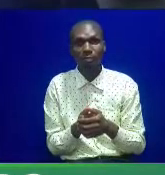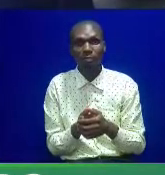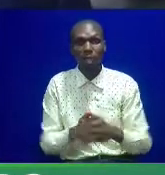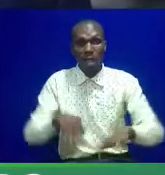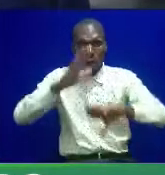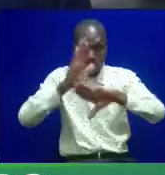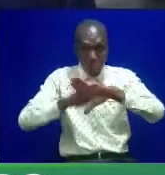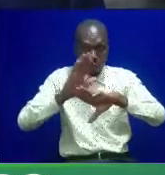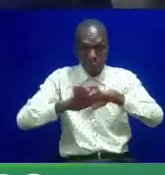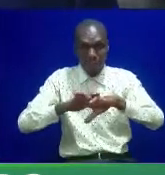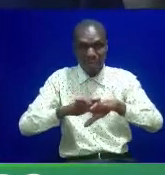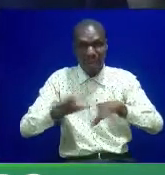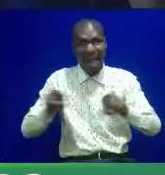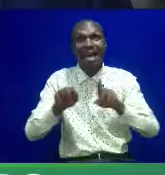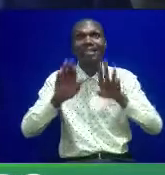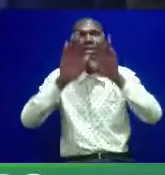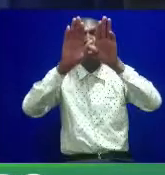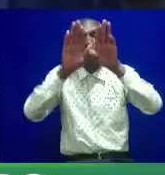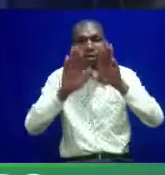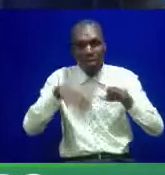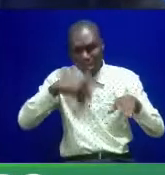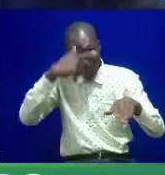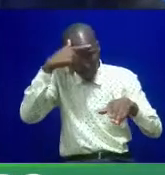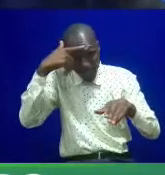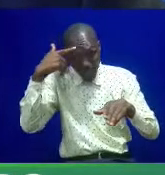ntekia mono sana.